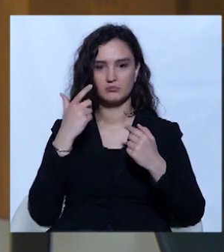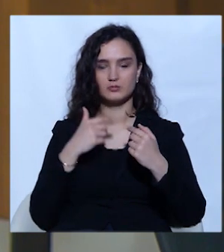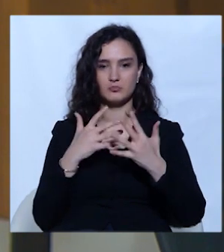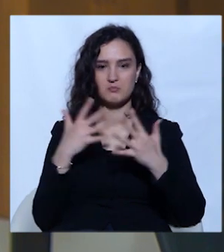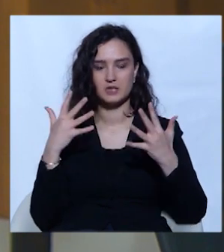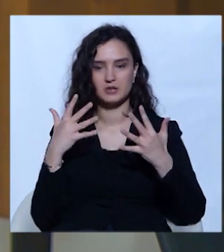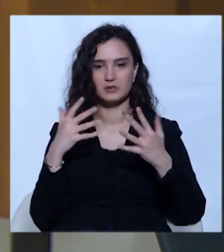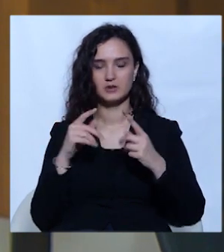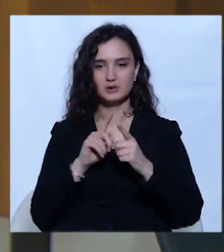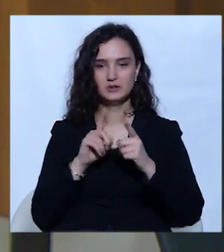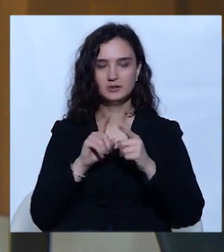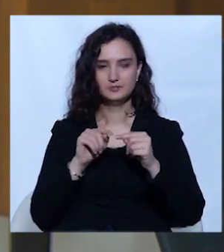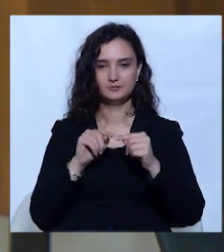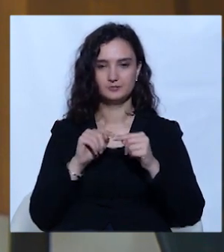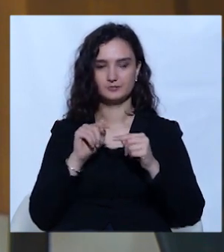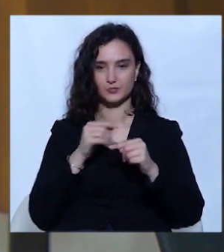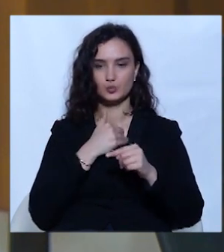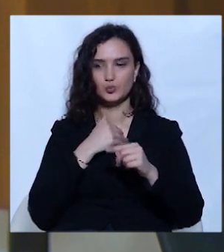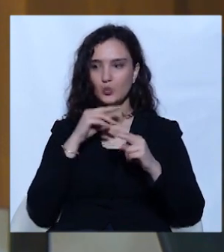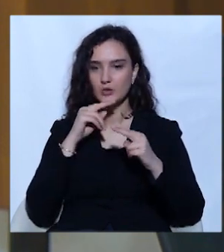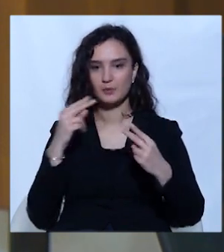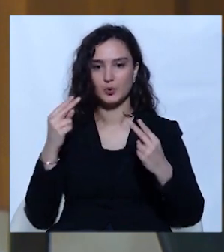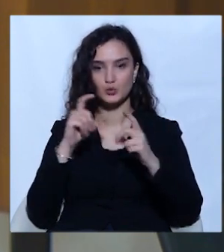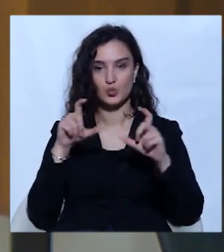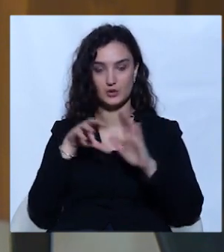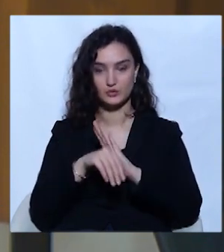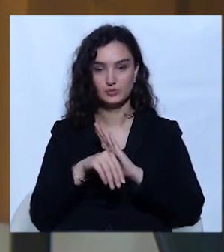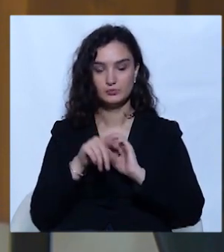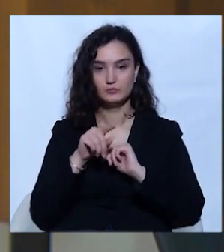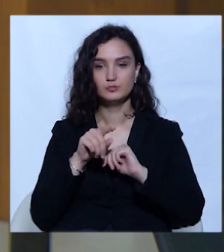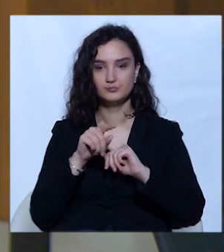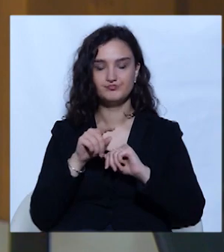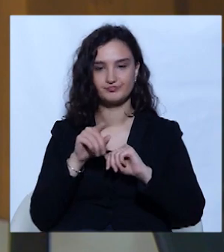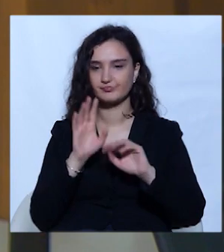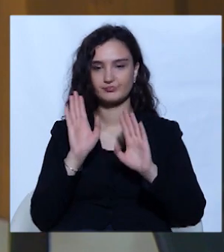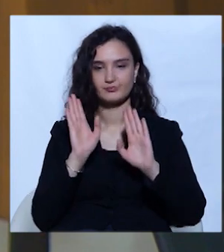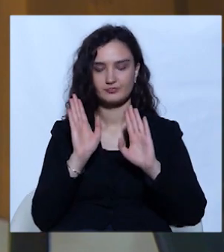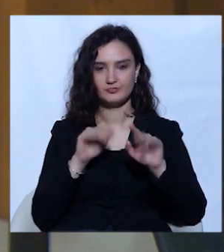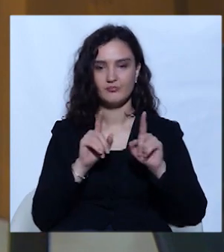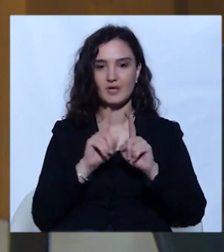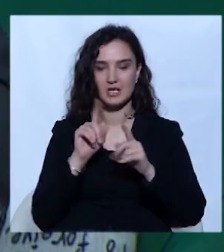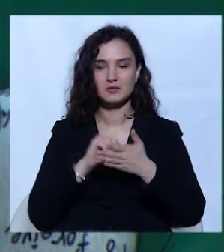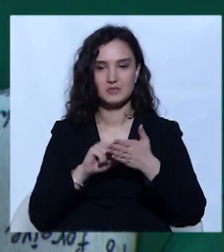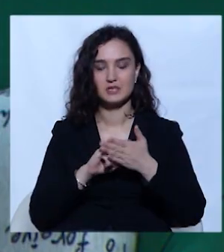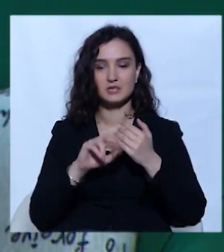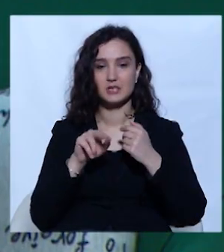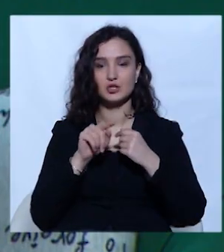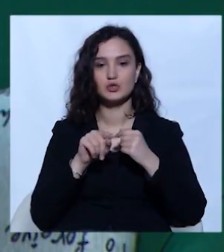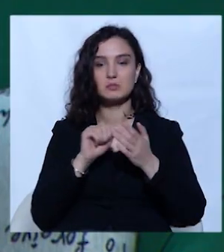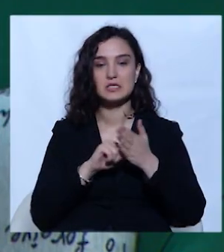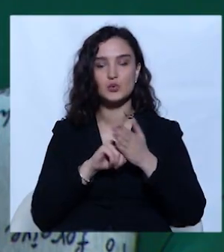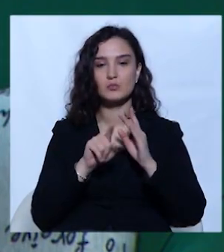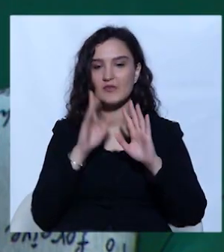most the highest things that she can get at that school, she gives it up for a reason. And the way she gives it up